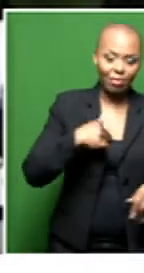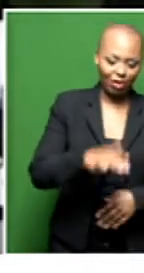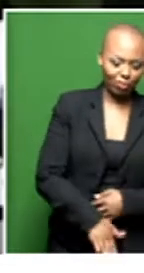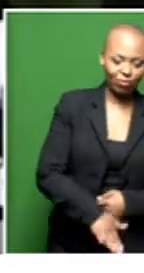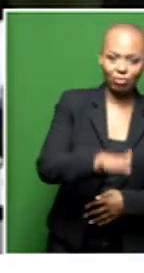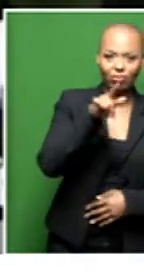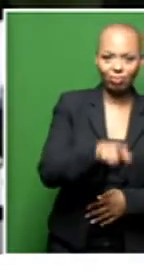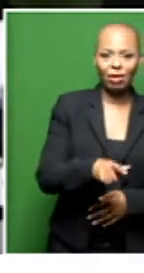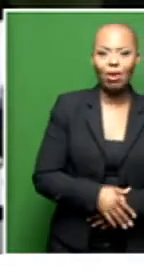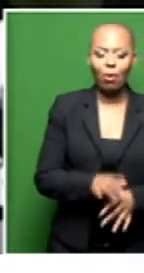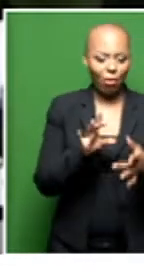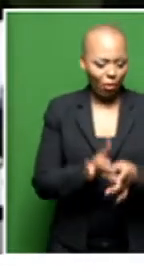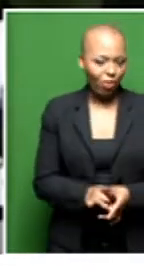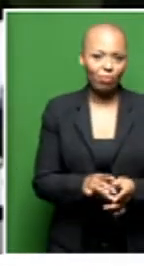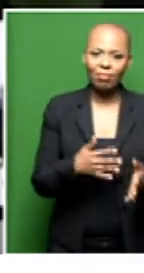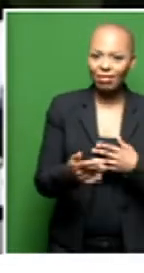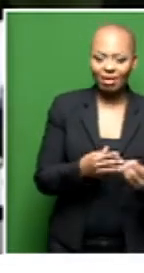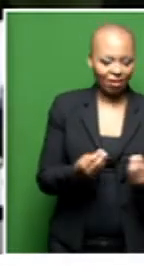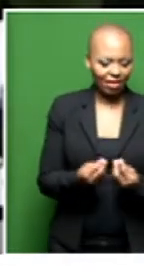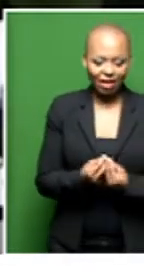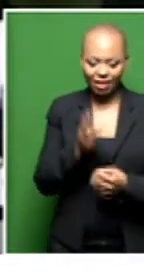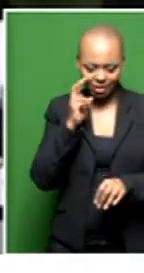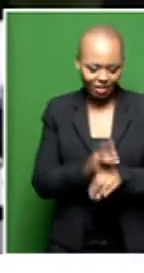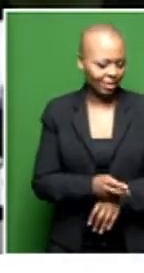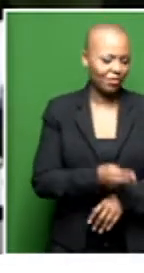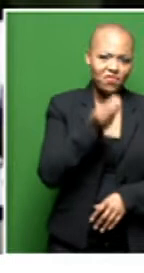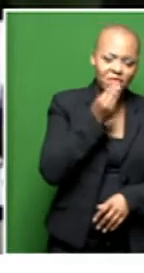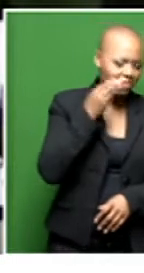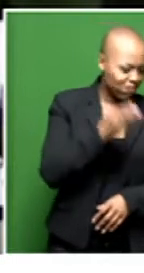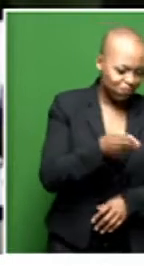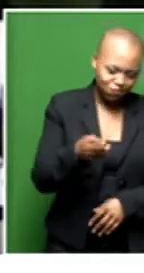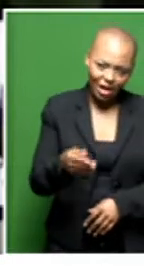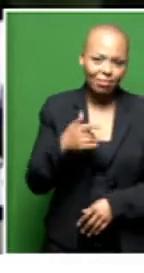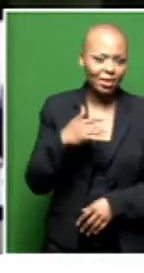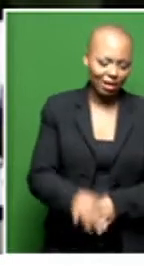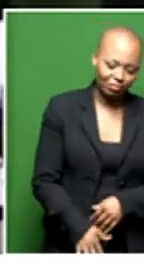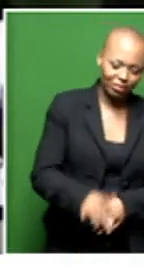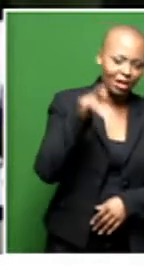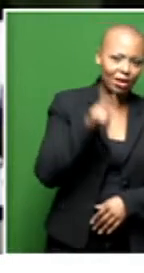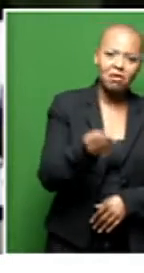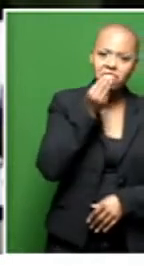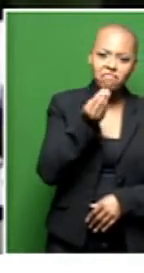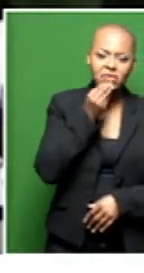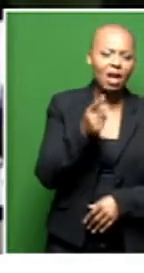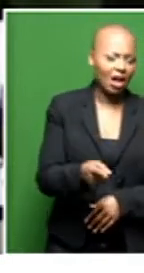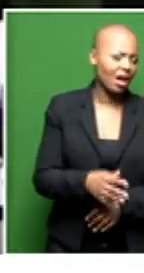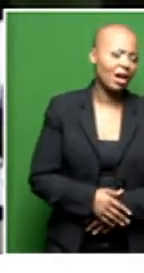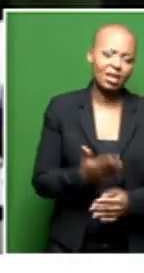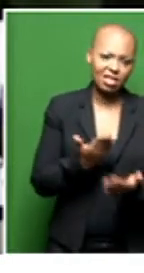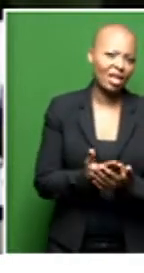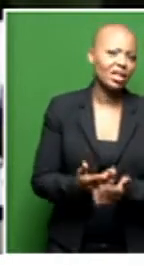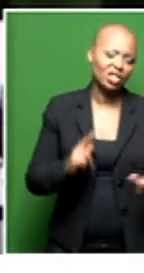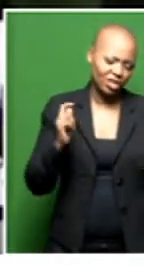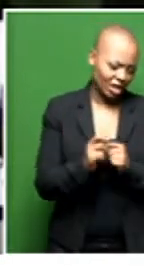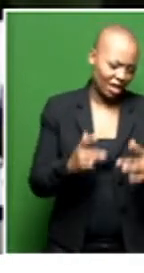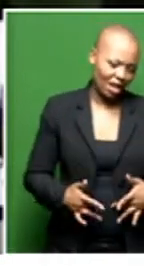where food was the center of everything we did. And I grew up in a house where I knew that food had a magical power to change people's lives.